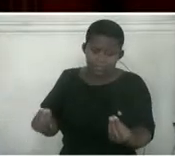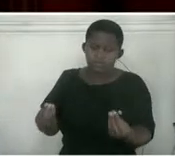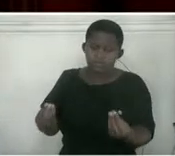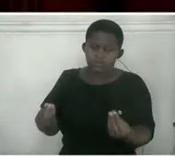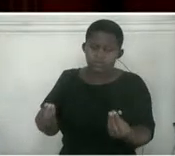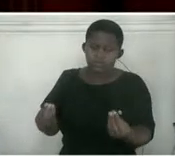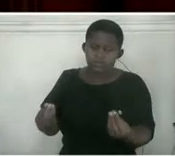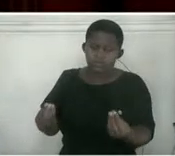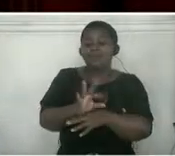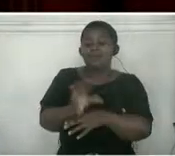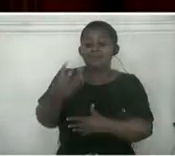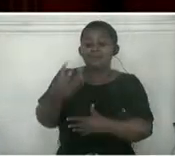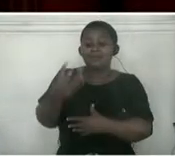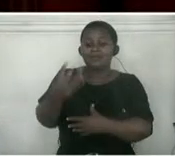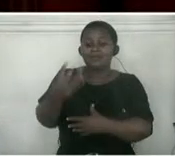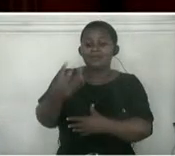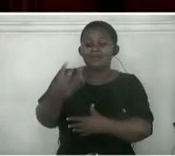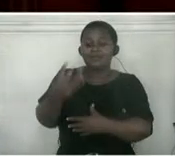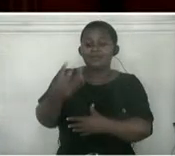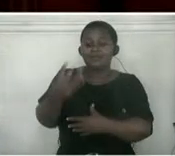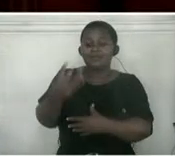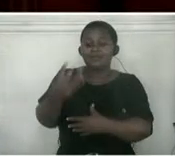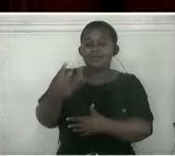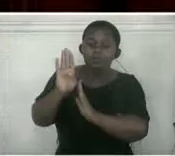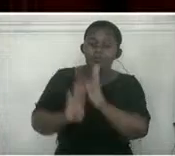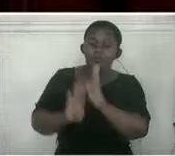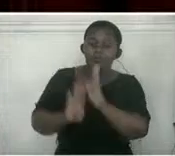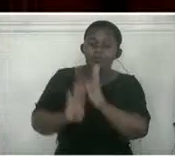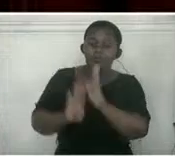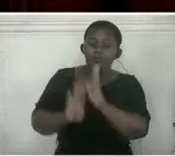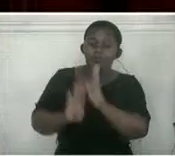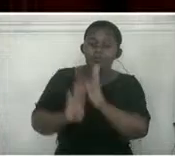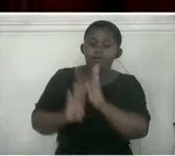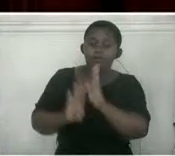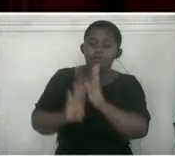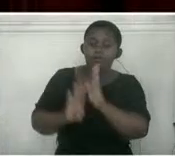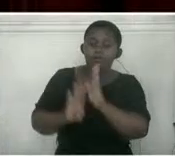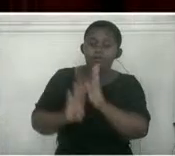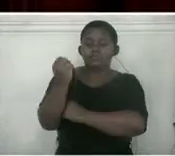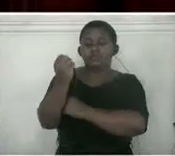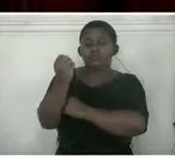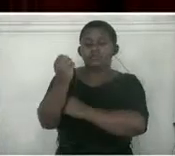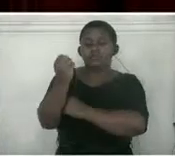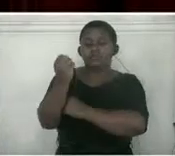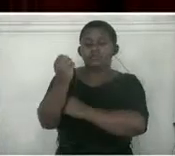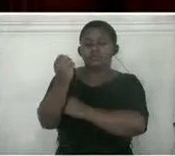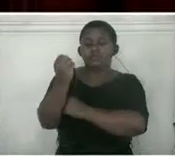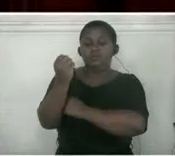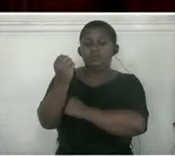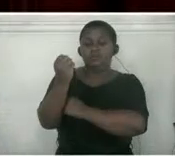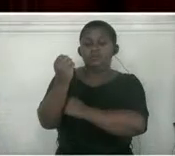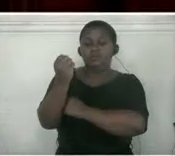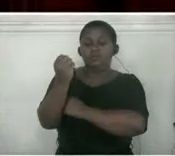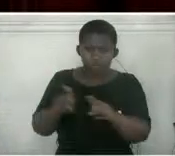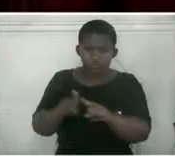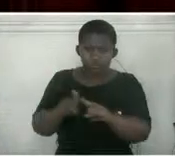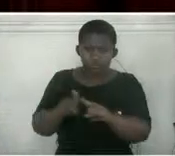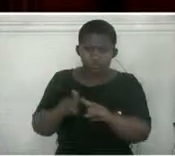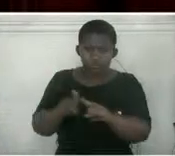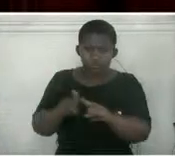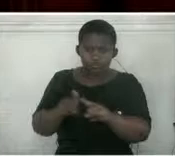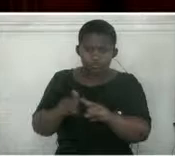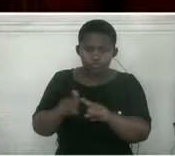will include upgrading the infrastructure to ensure port efficiency, ensure modernization